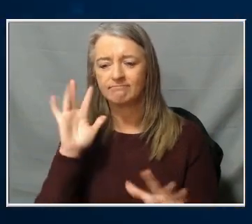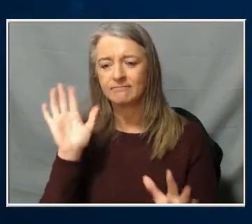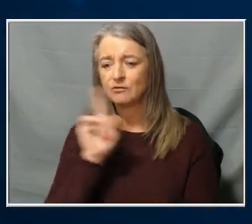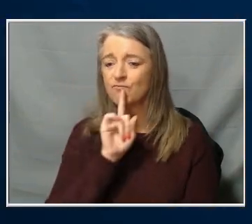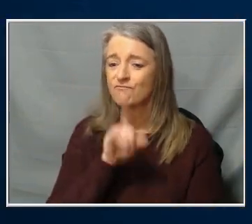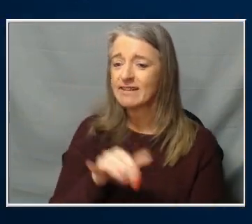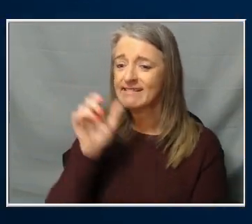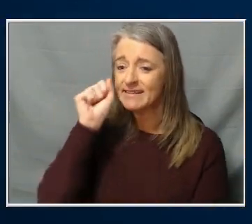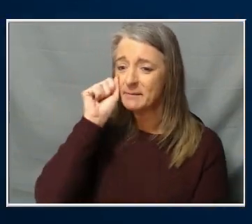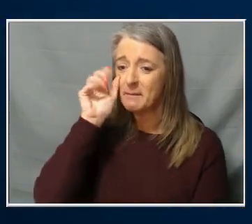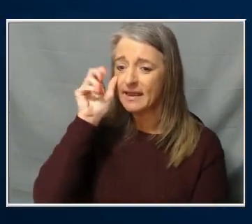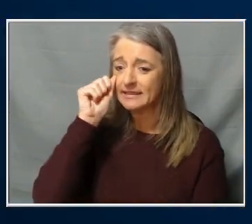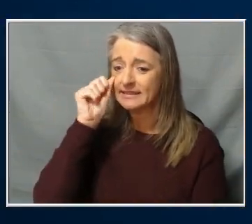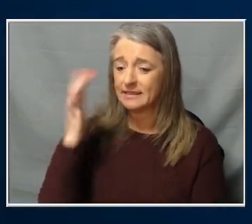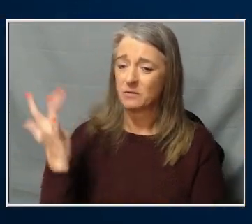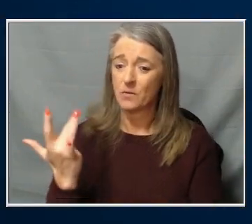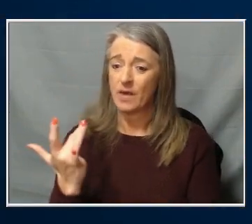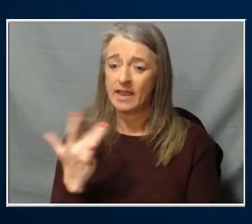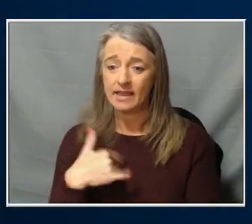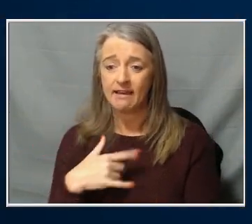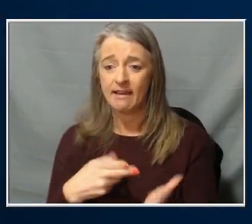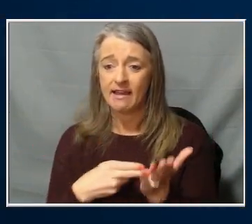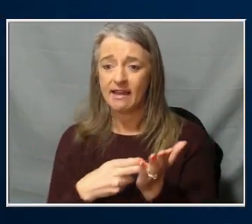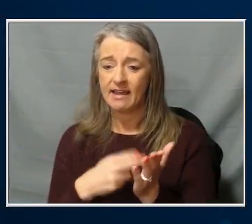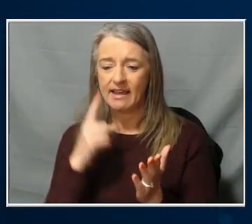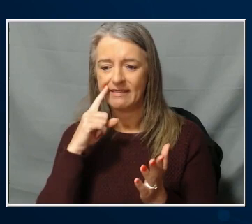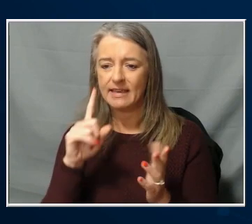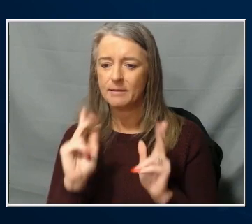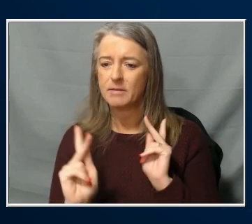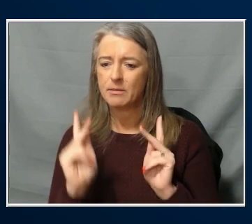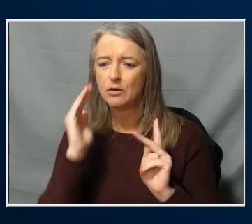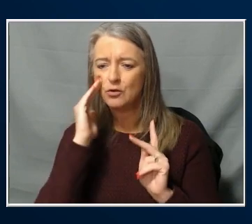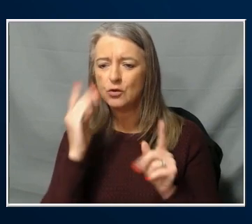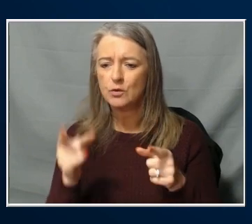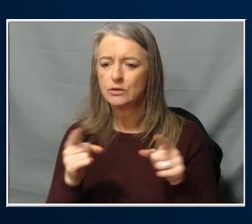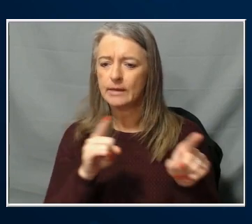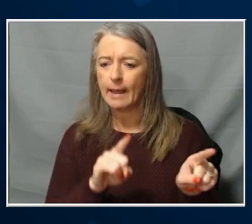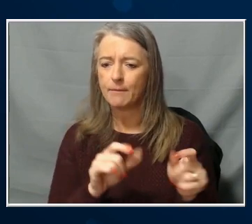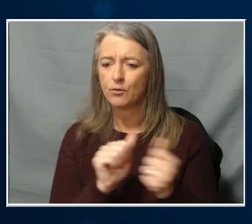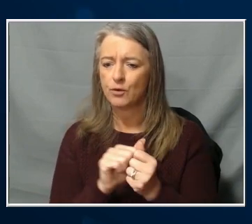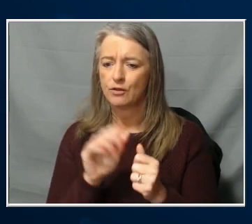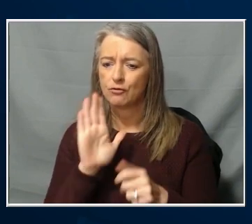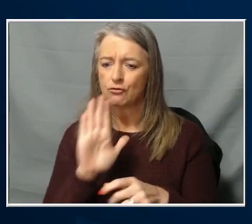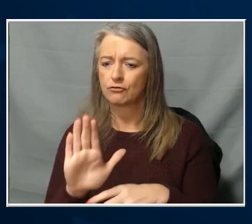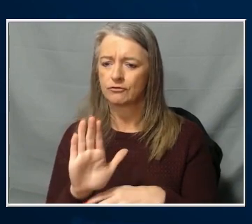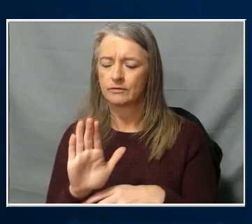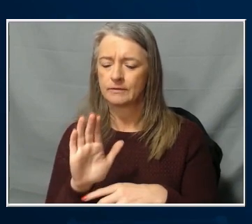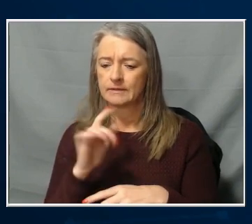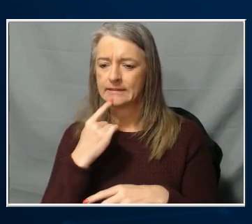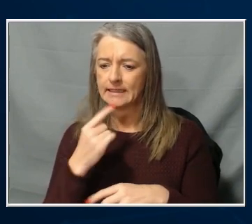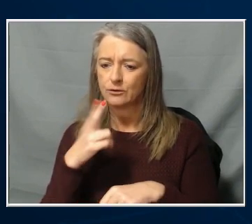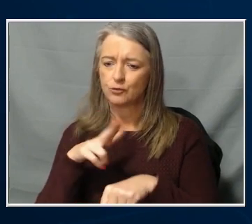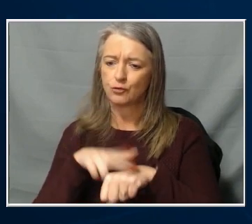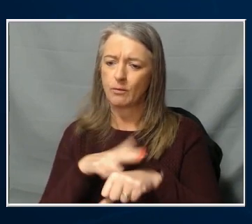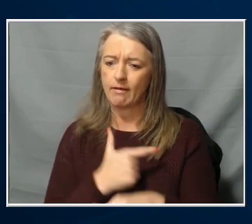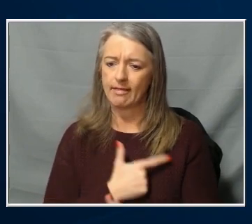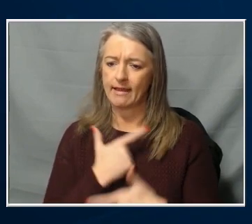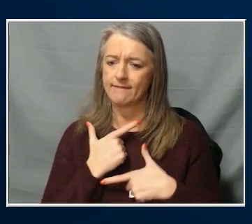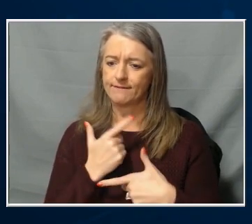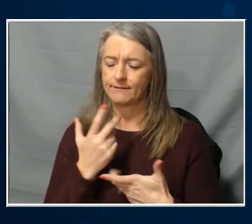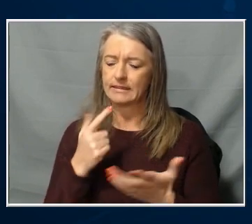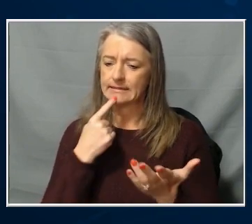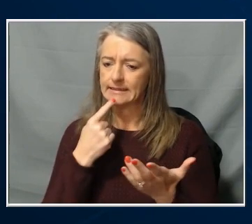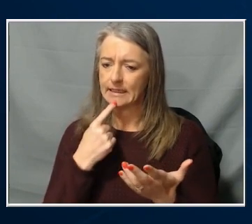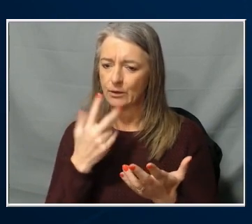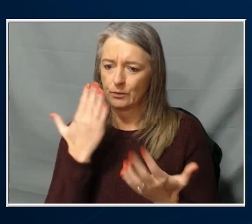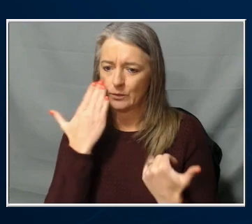Amazing, because honestly, I don't think anyone really knew what was going to happen with her. Everybody says she'll have a normal life, but